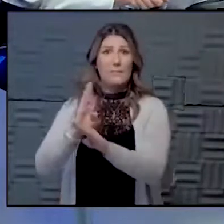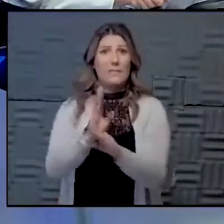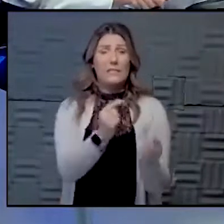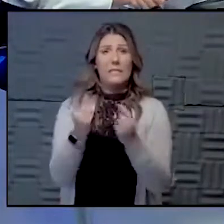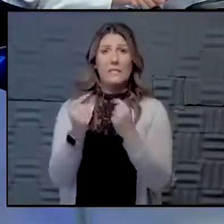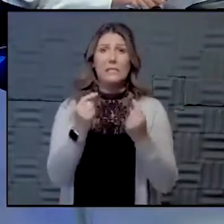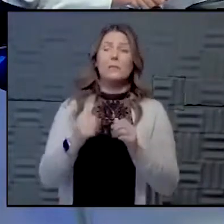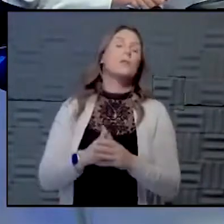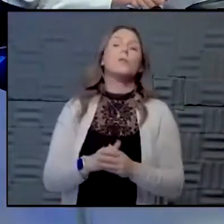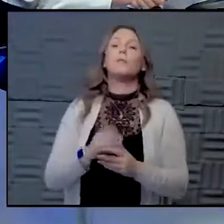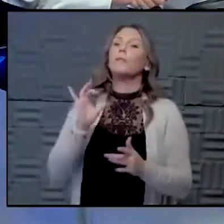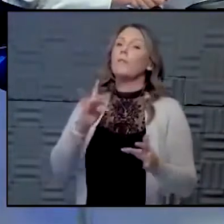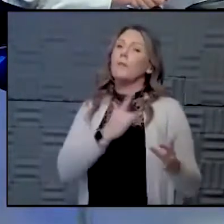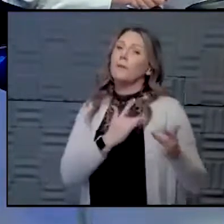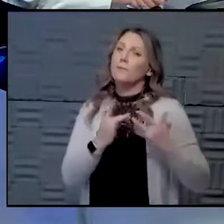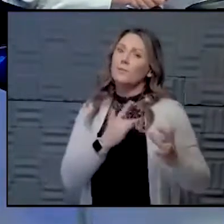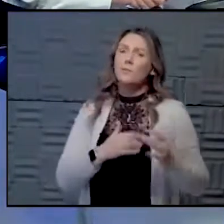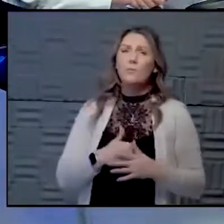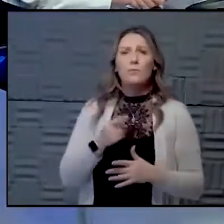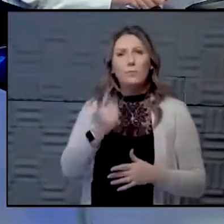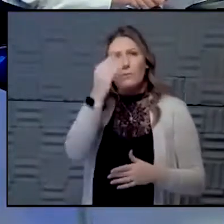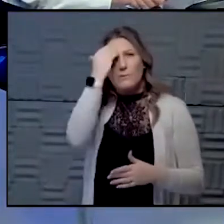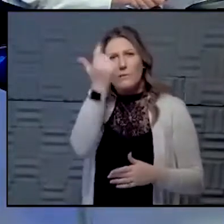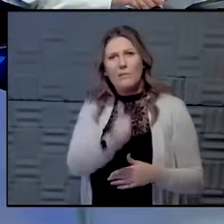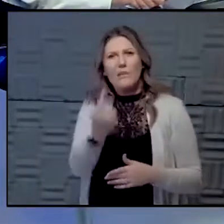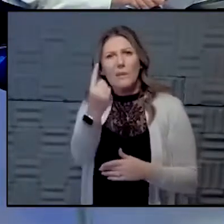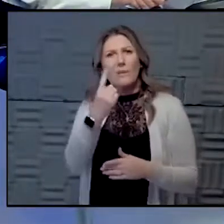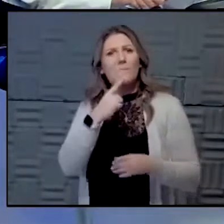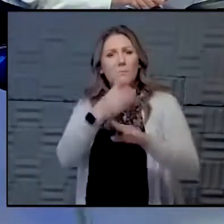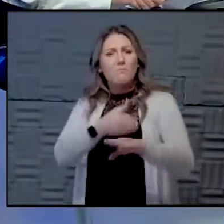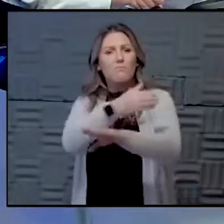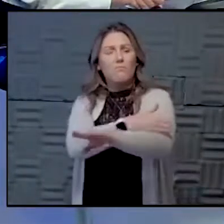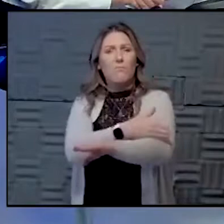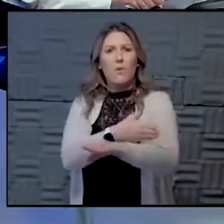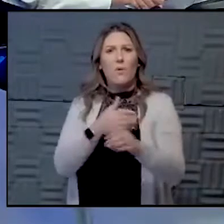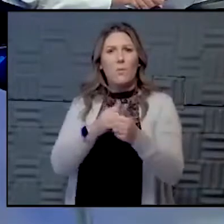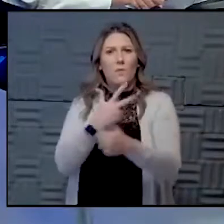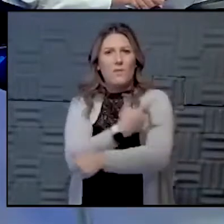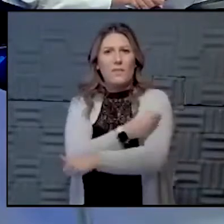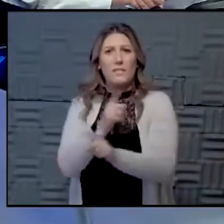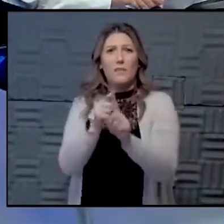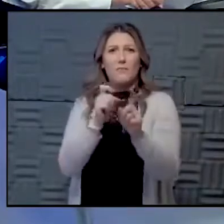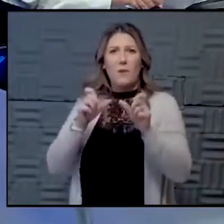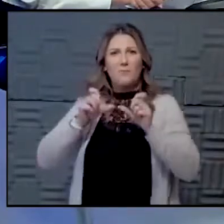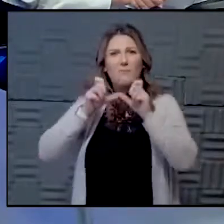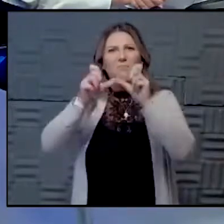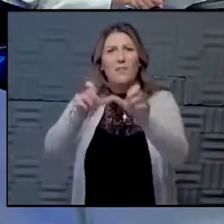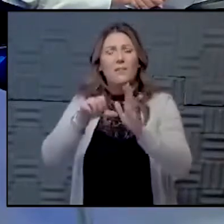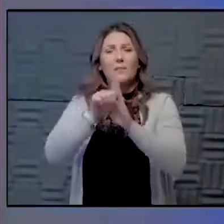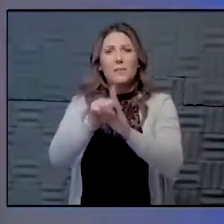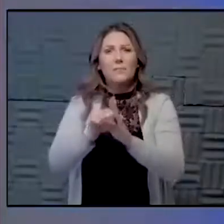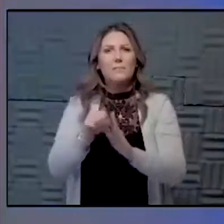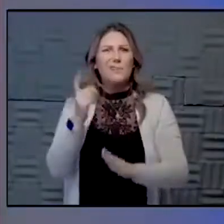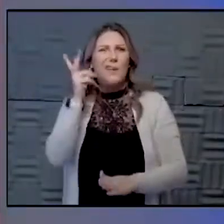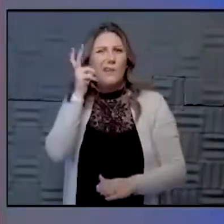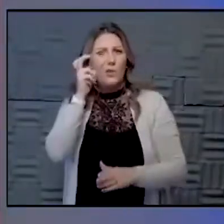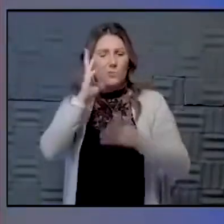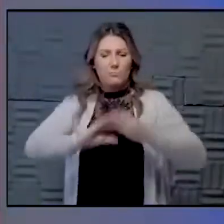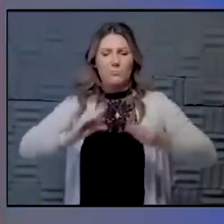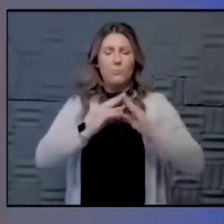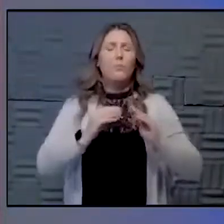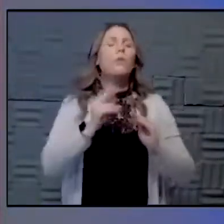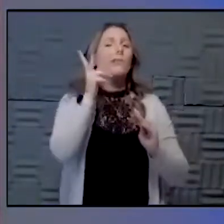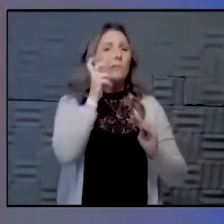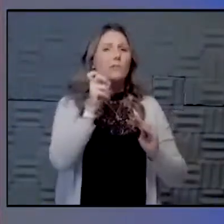that's a concern. And do you know if anybody's getting better with a vaccine from their long haul? Because we keep hearing I've about heard that story. some reports of